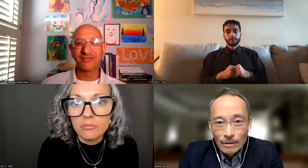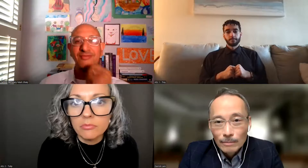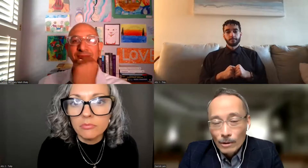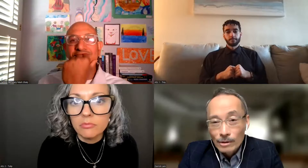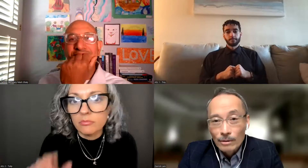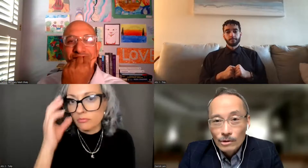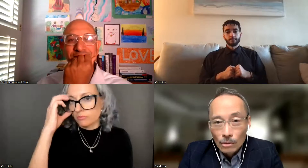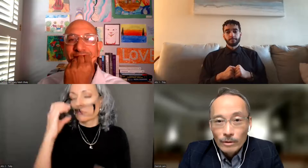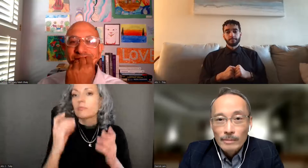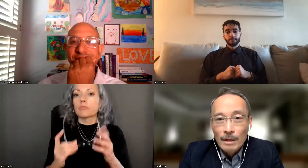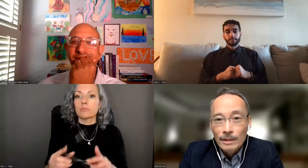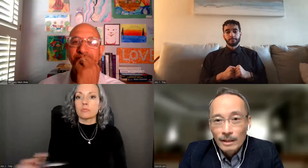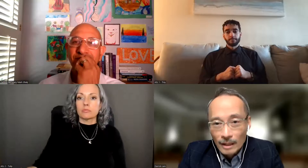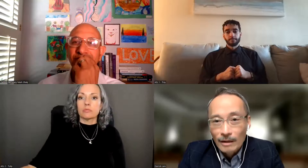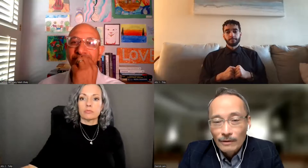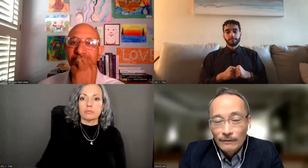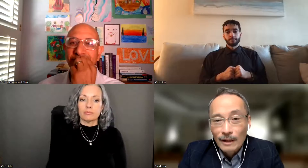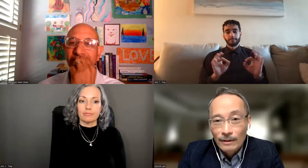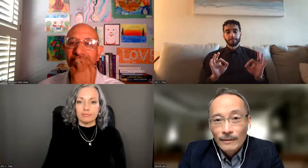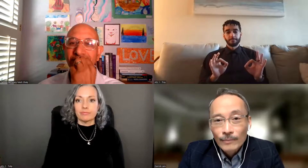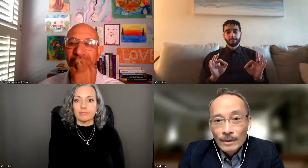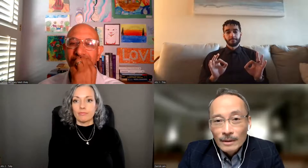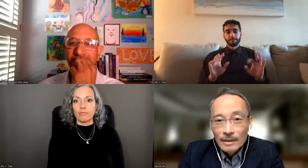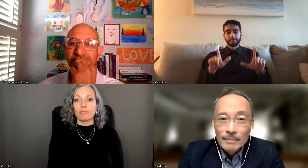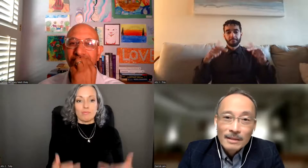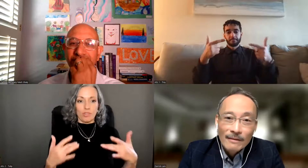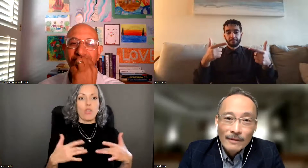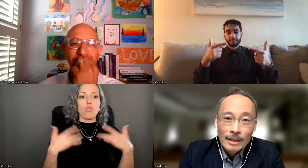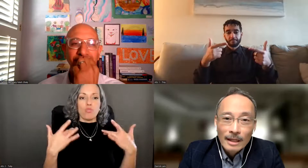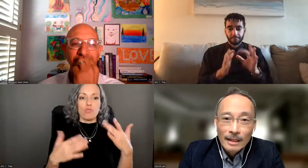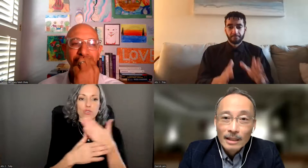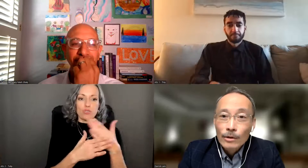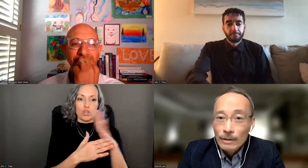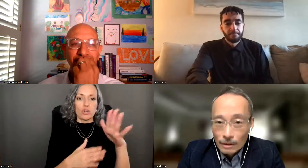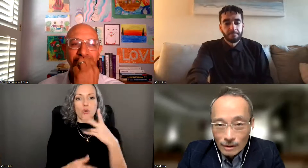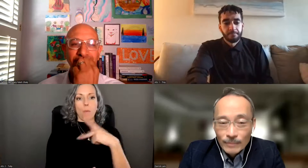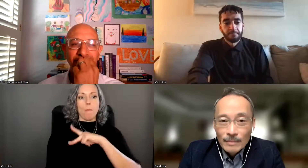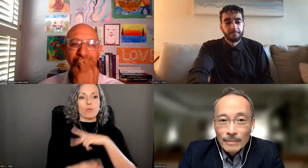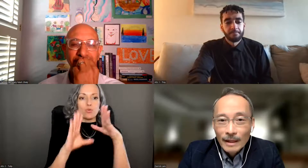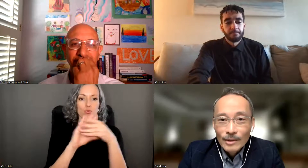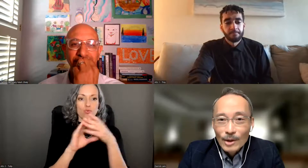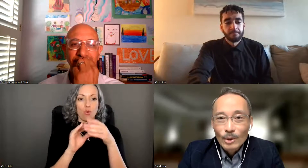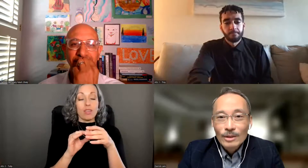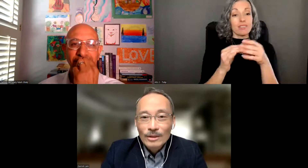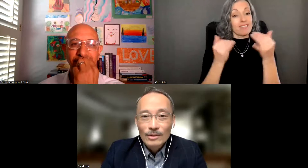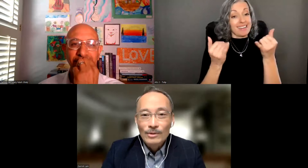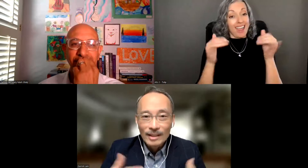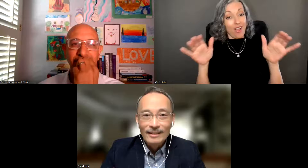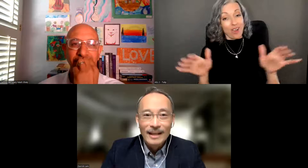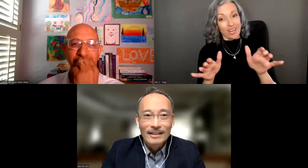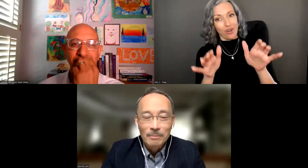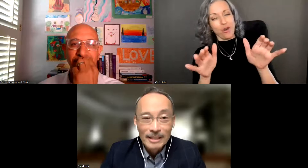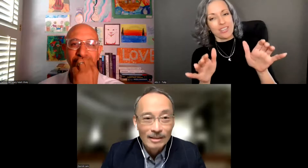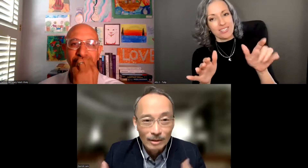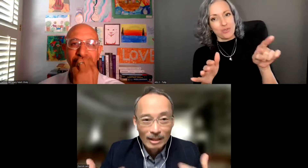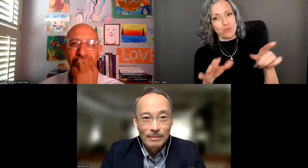your own personal story about taking care of your father. In the meantime, very encouraged by, you saying